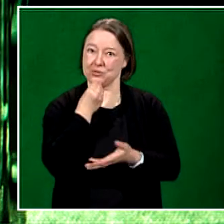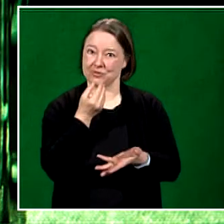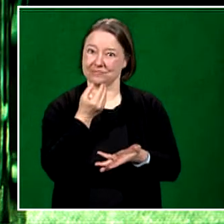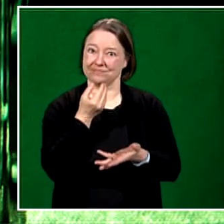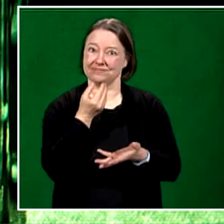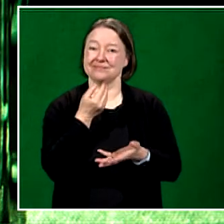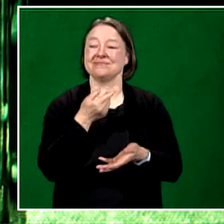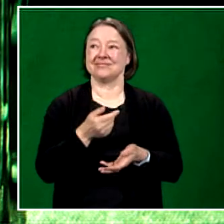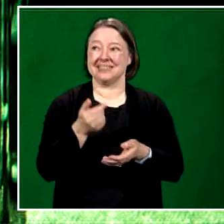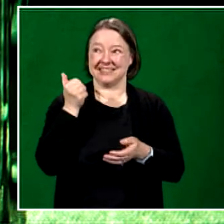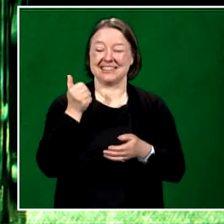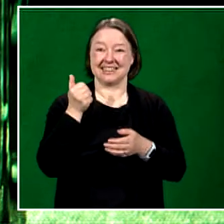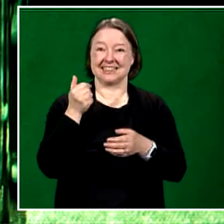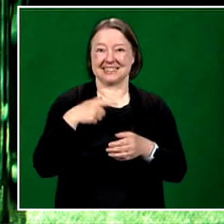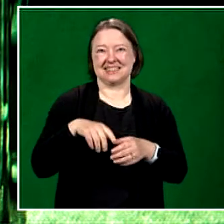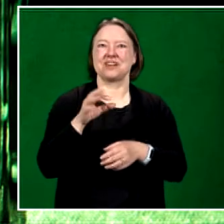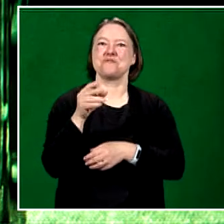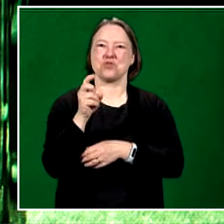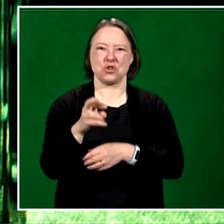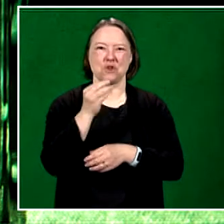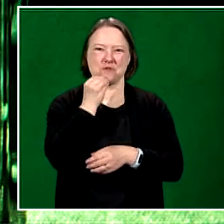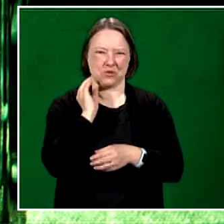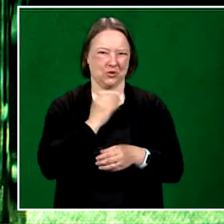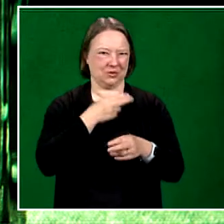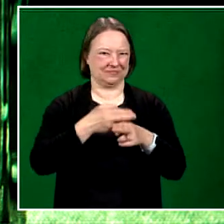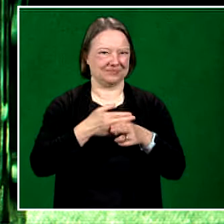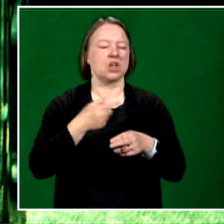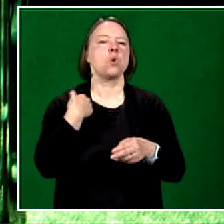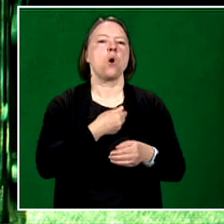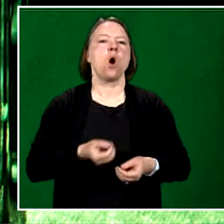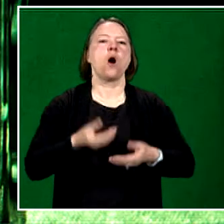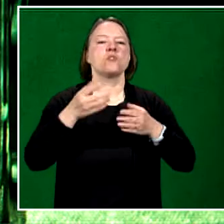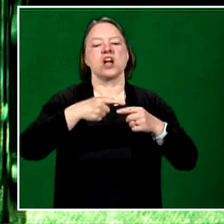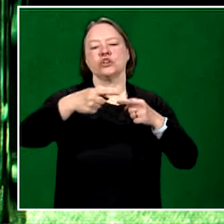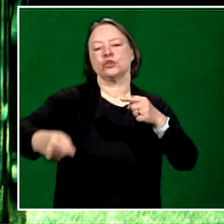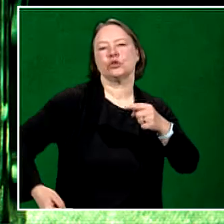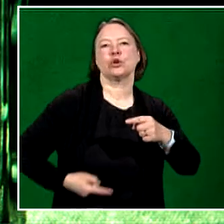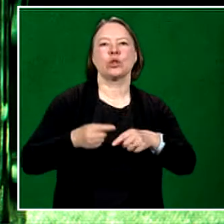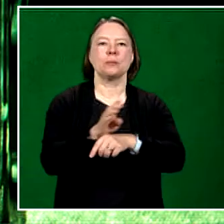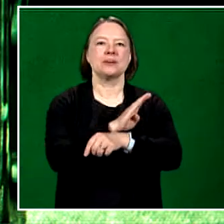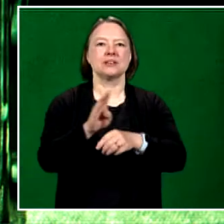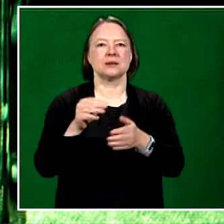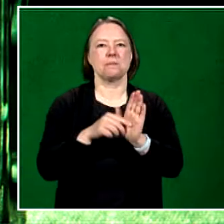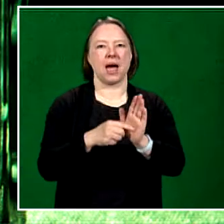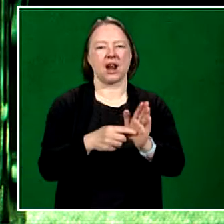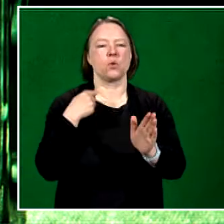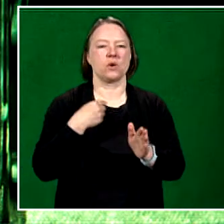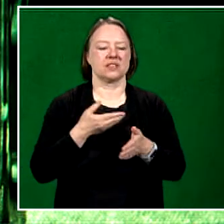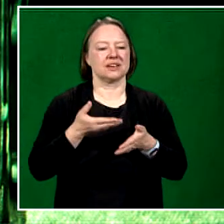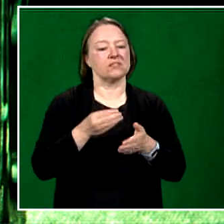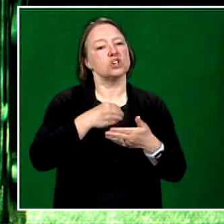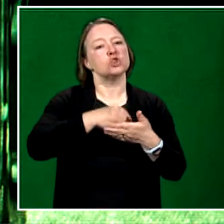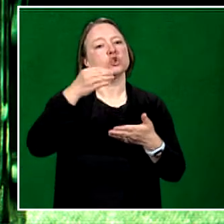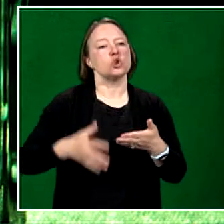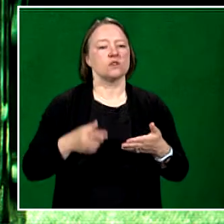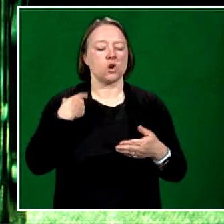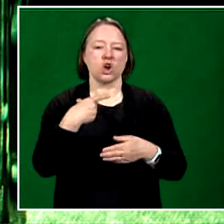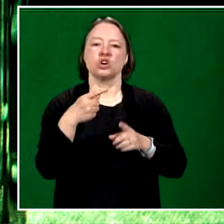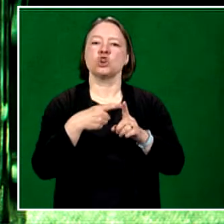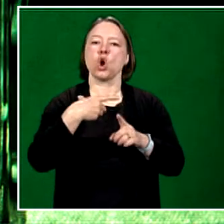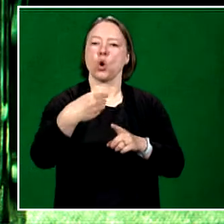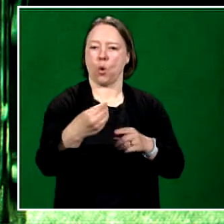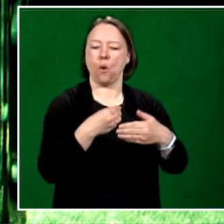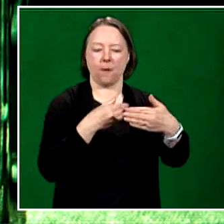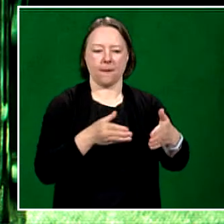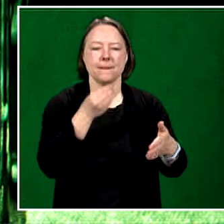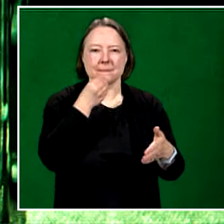This is Further Food. We are offering a circular business model to provide students with to-go meals, as well as